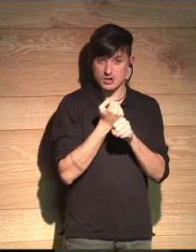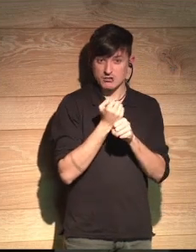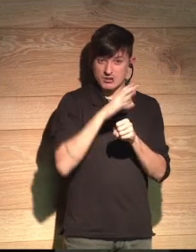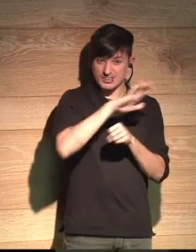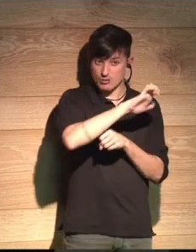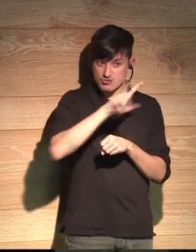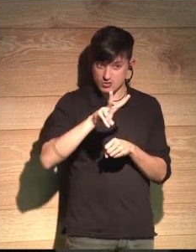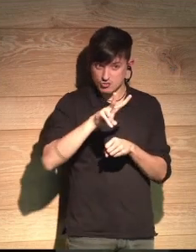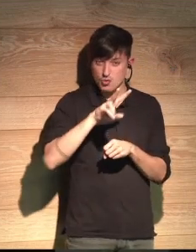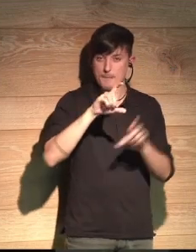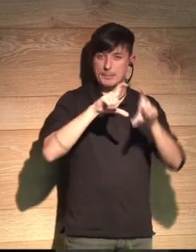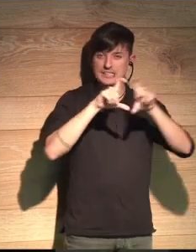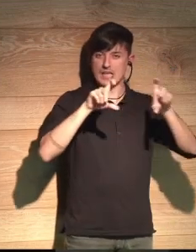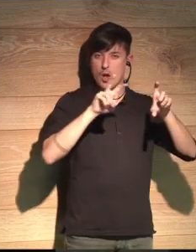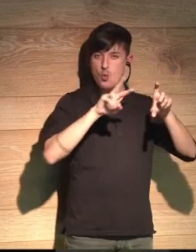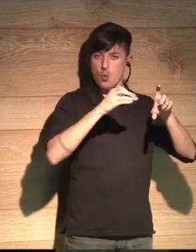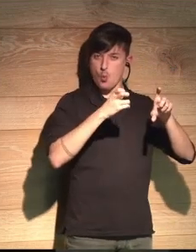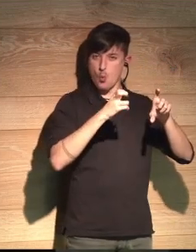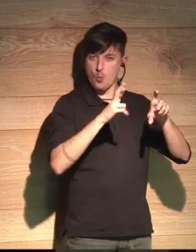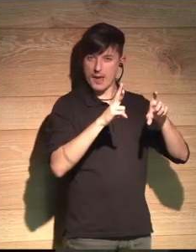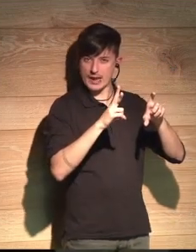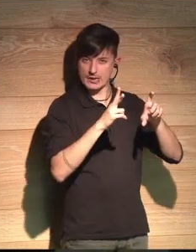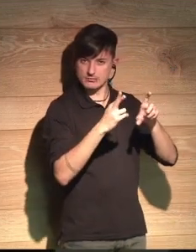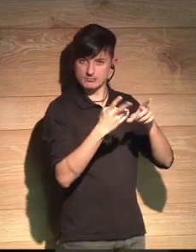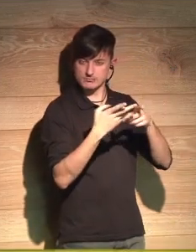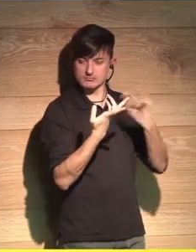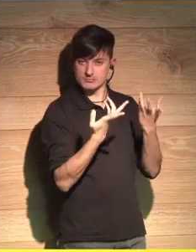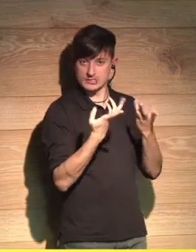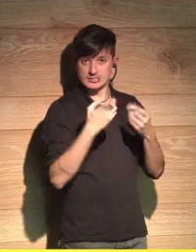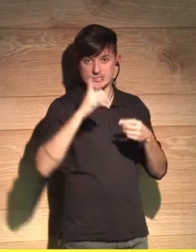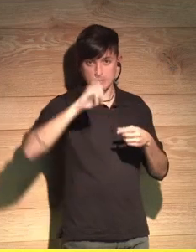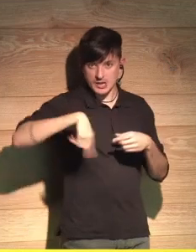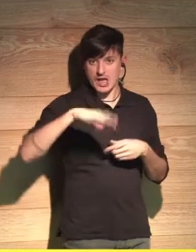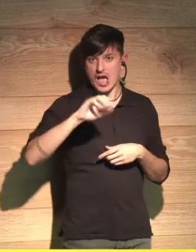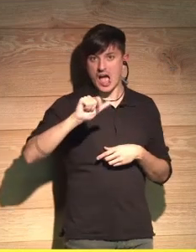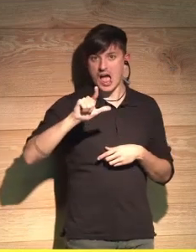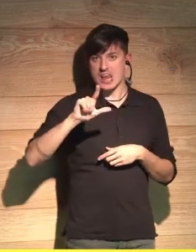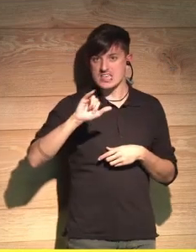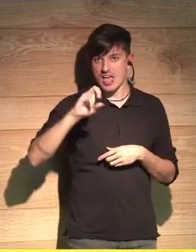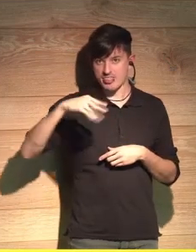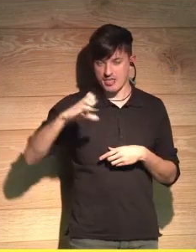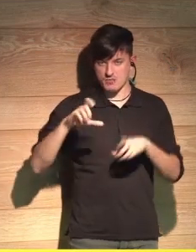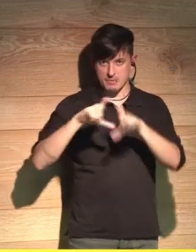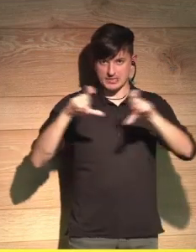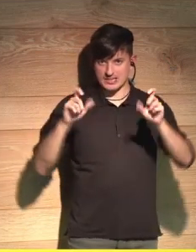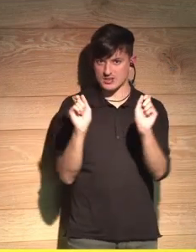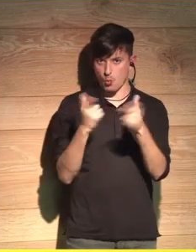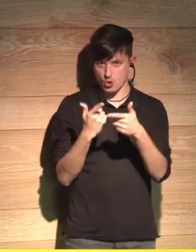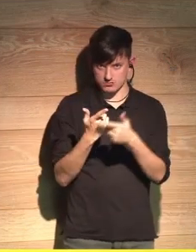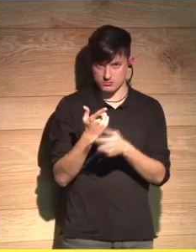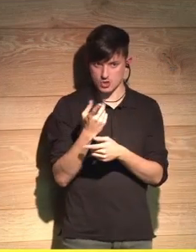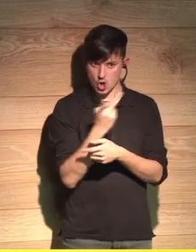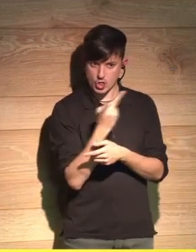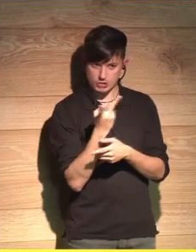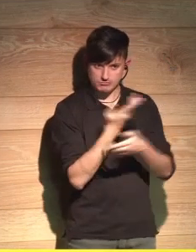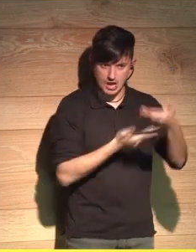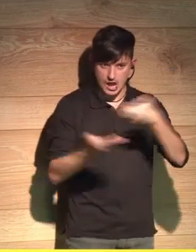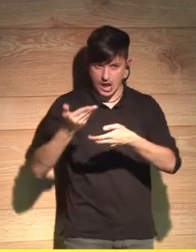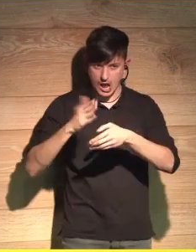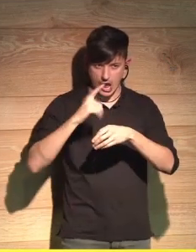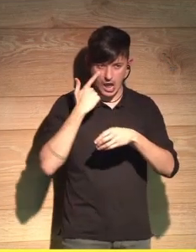with Allianz insurance company in a big European country in order to see if we can monitor in one go all the infrastructure